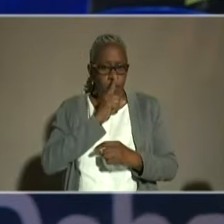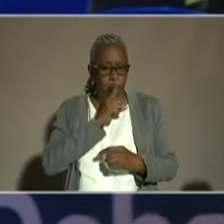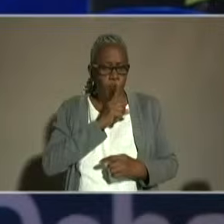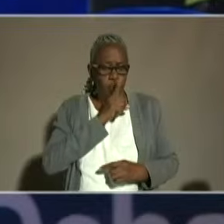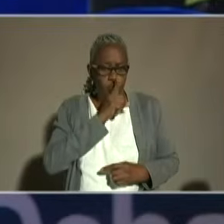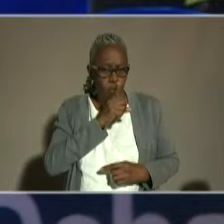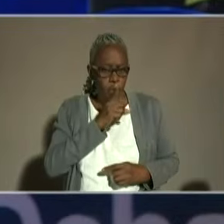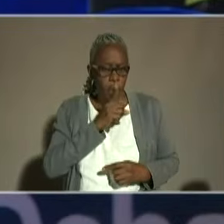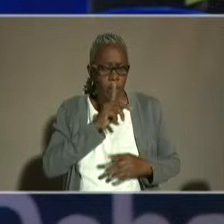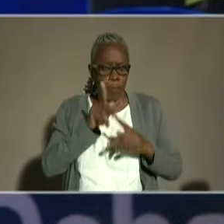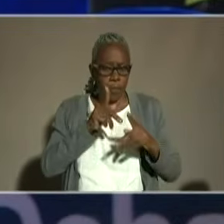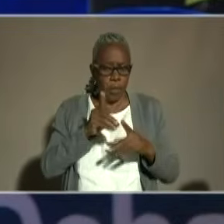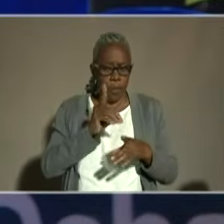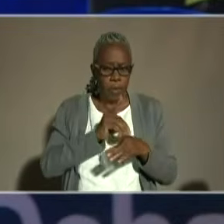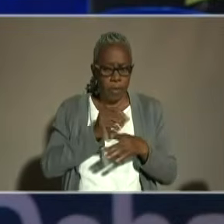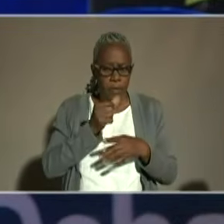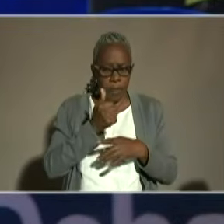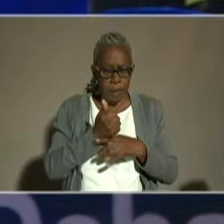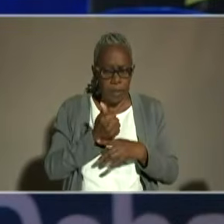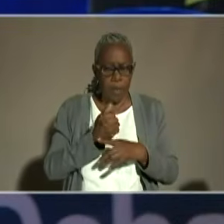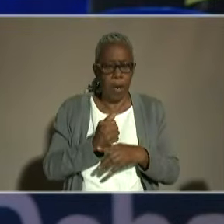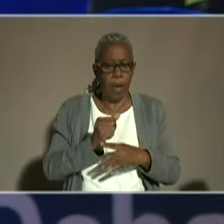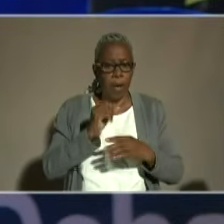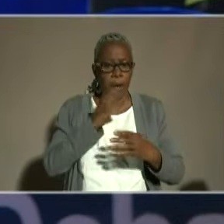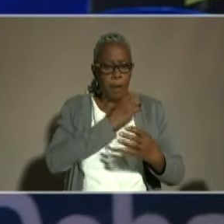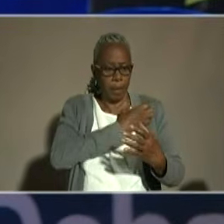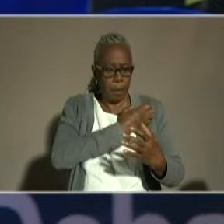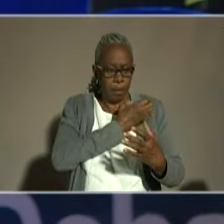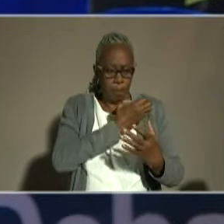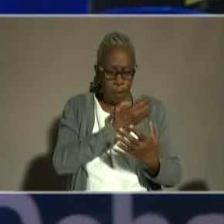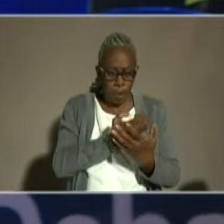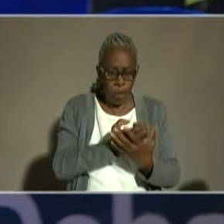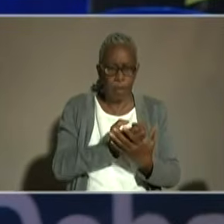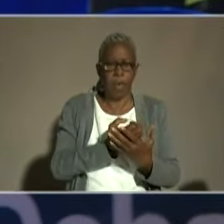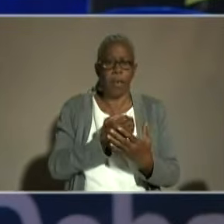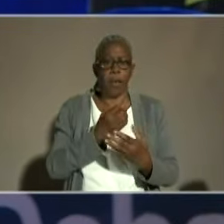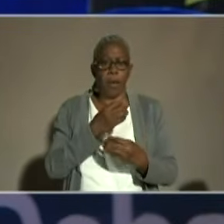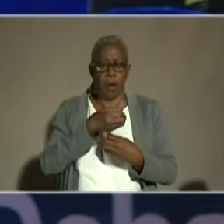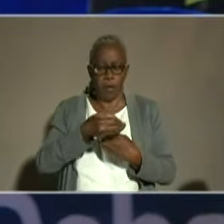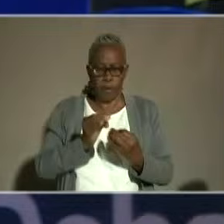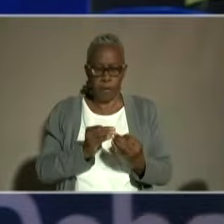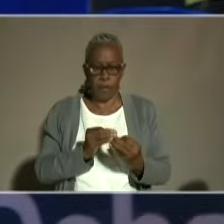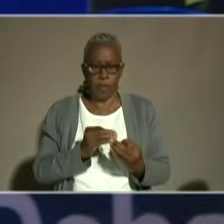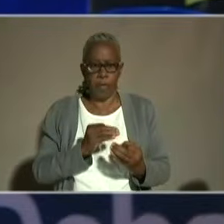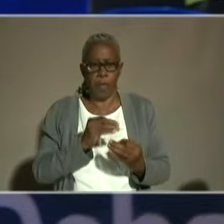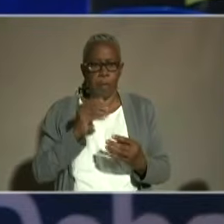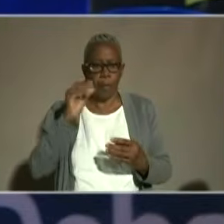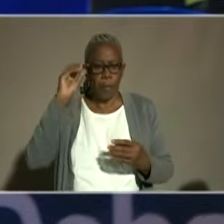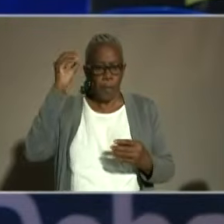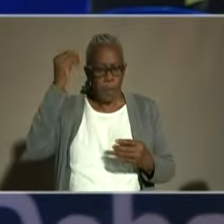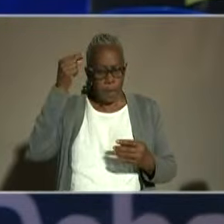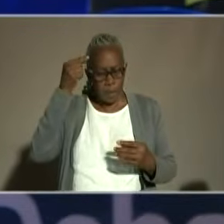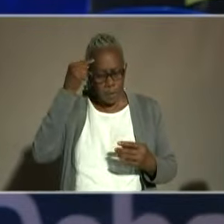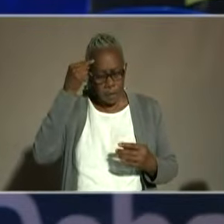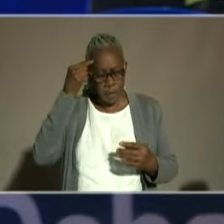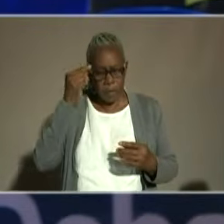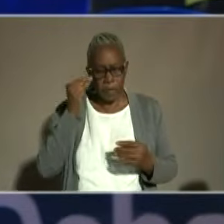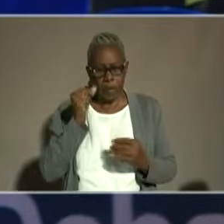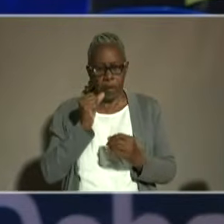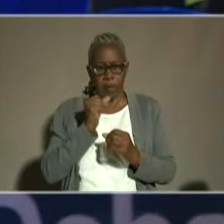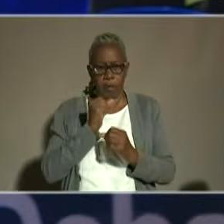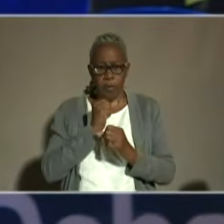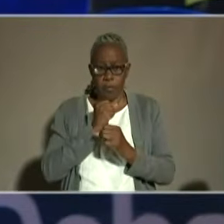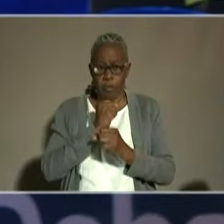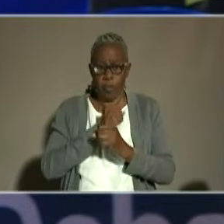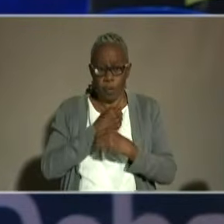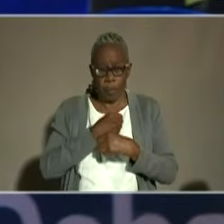persons with disabilities are employed at the Office of the Prime Minister, and we will give that directive, if it is not already in effect,